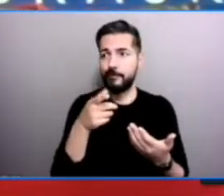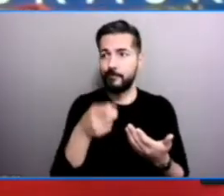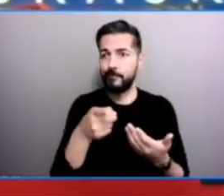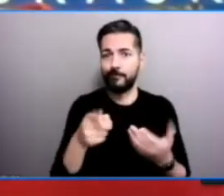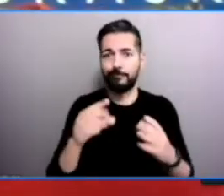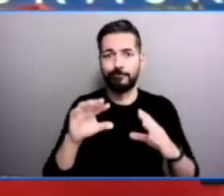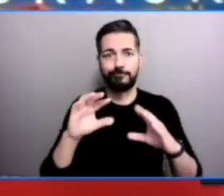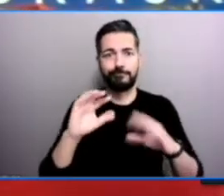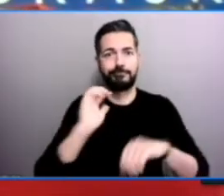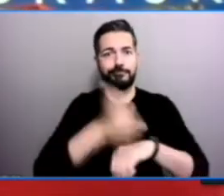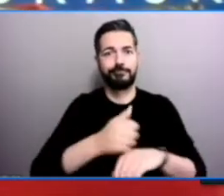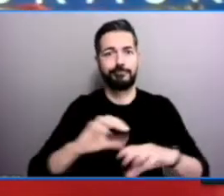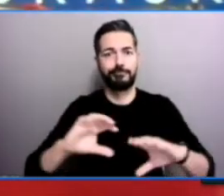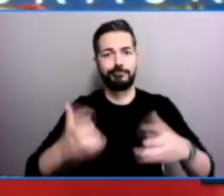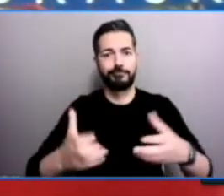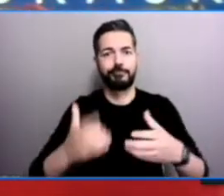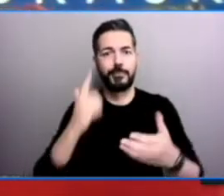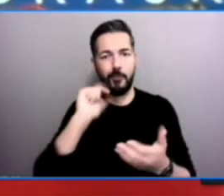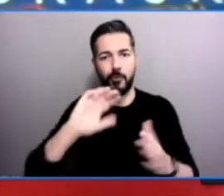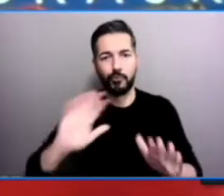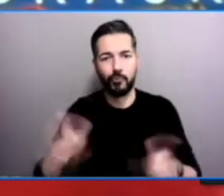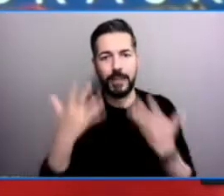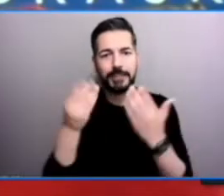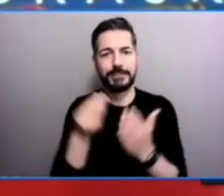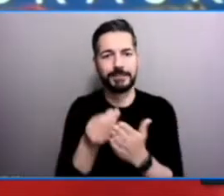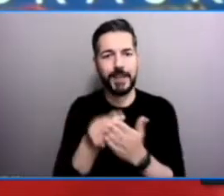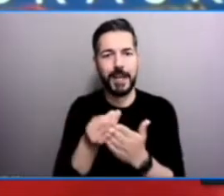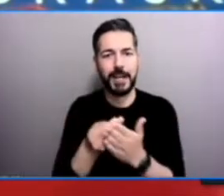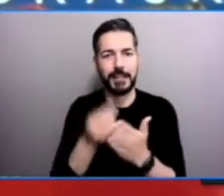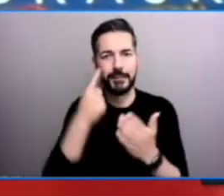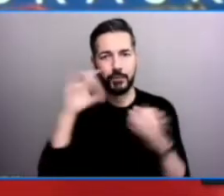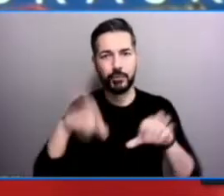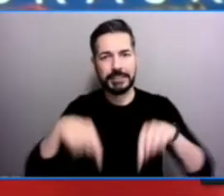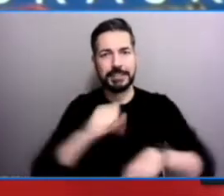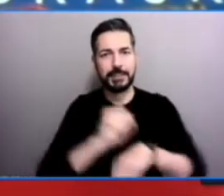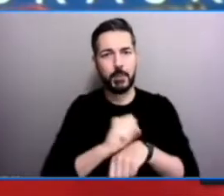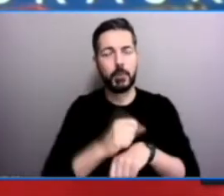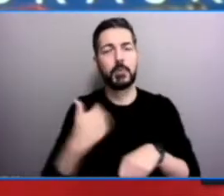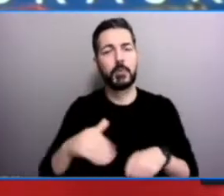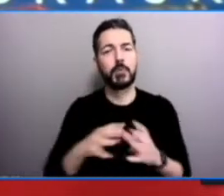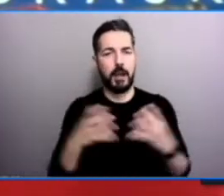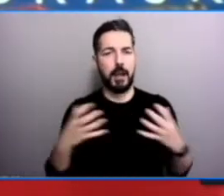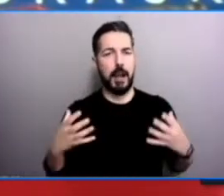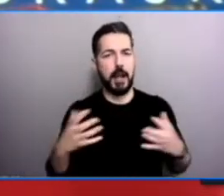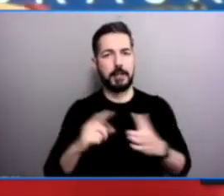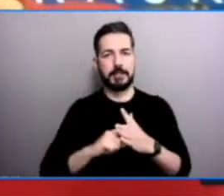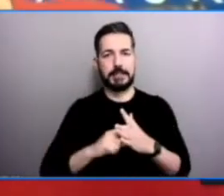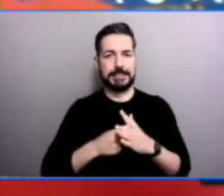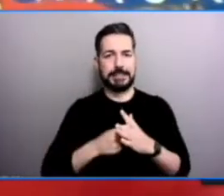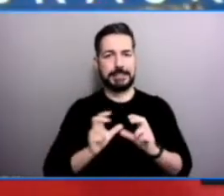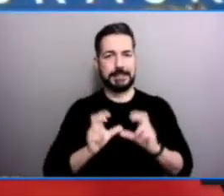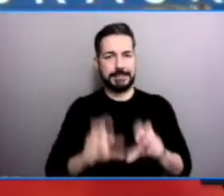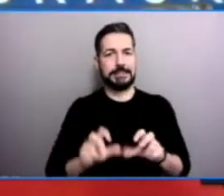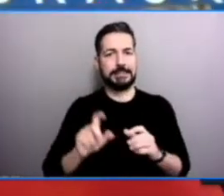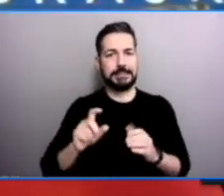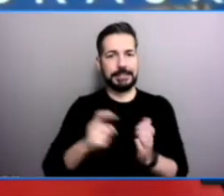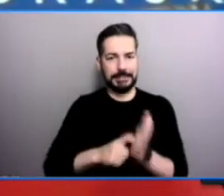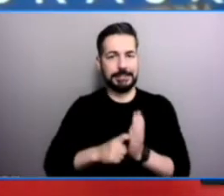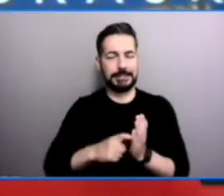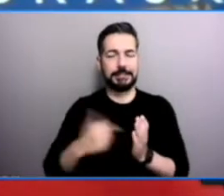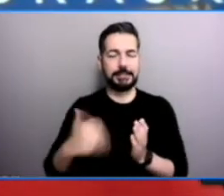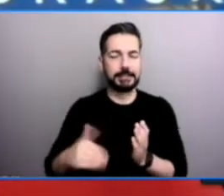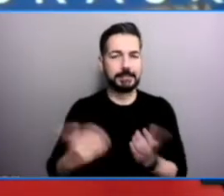So, it was really a labor of love on something that we believed in for me and my staff and our time that